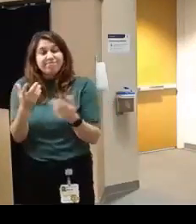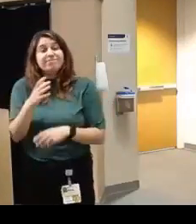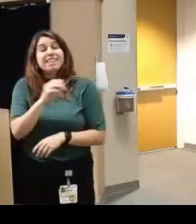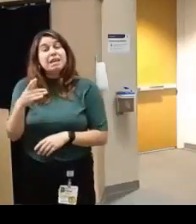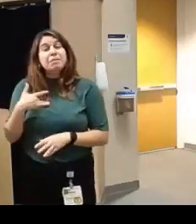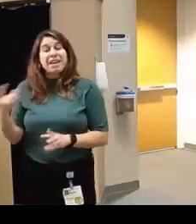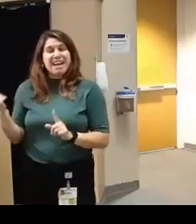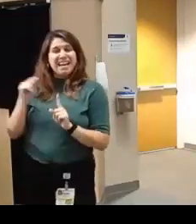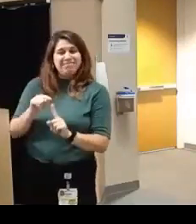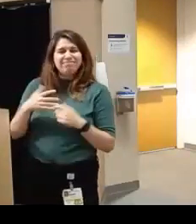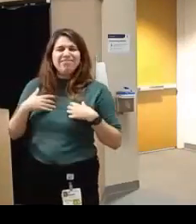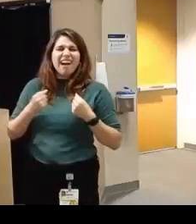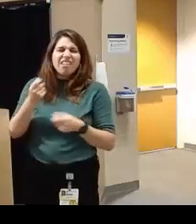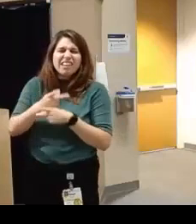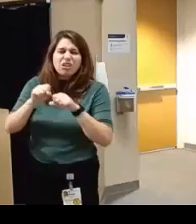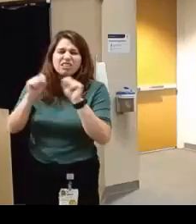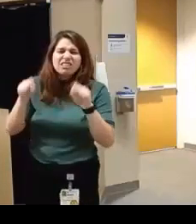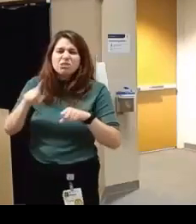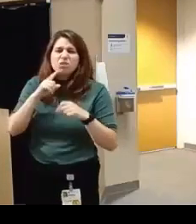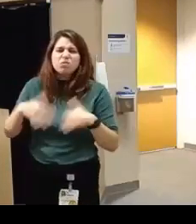again to the fragmentation of our healthcare system.